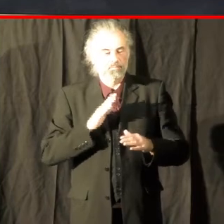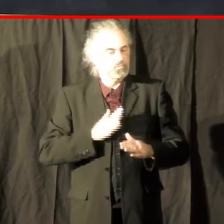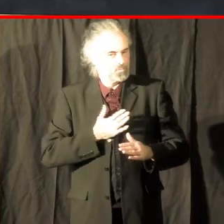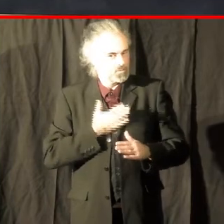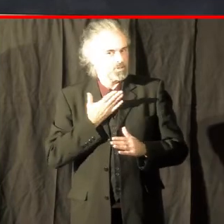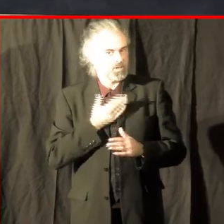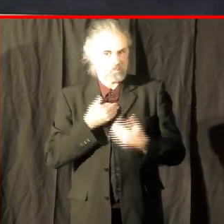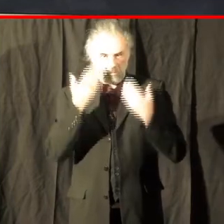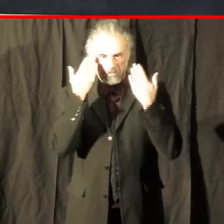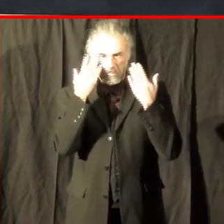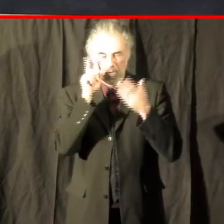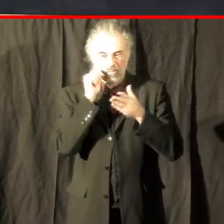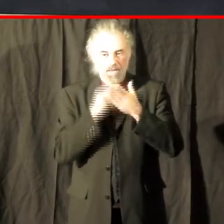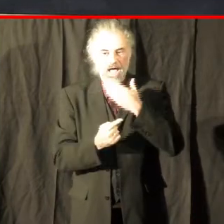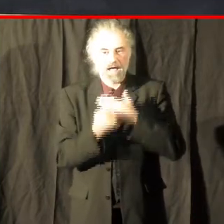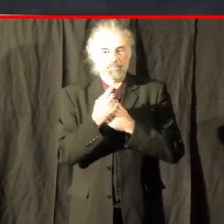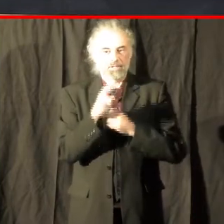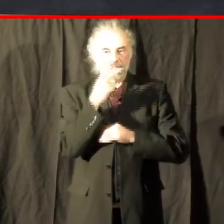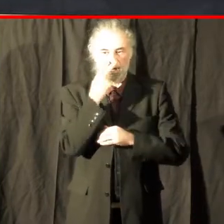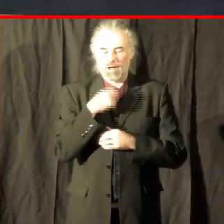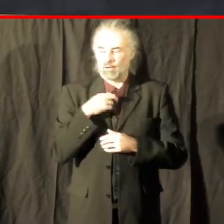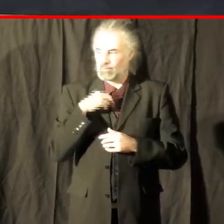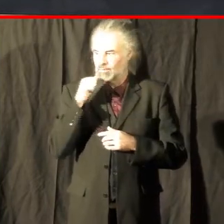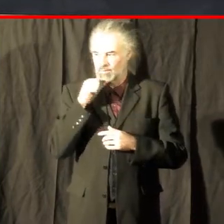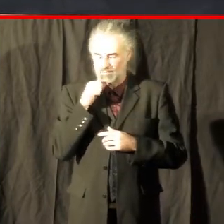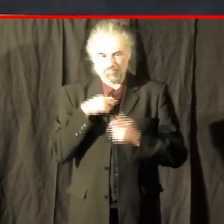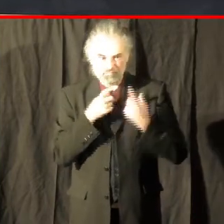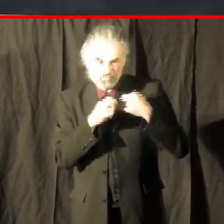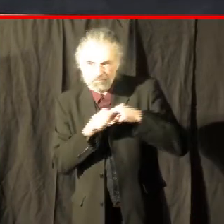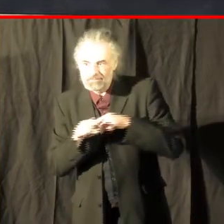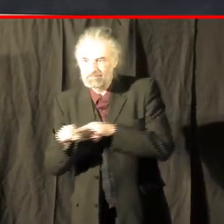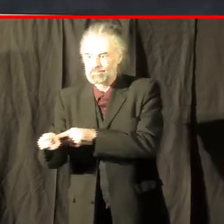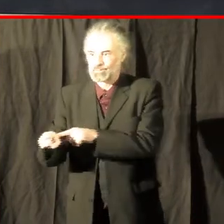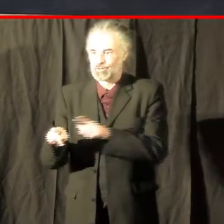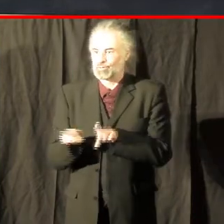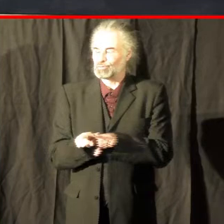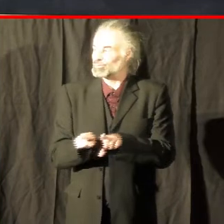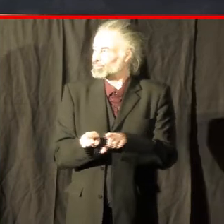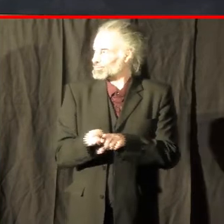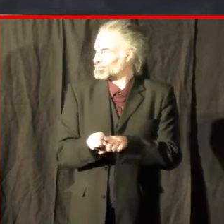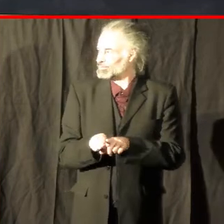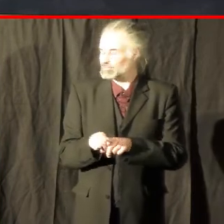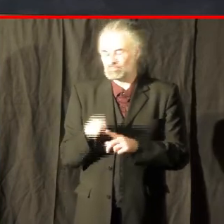go on tonight. So I'll be rolling with it as well. Let's see how we go.